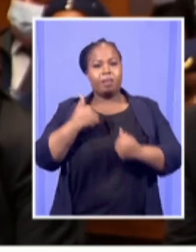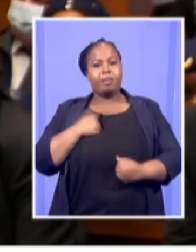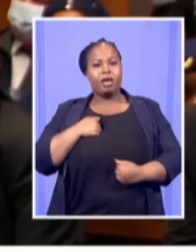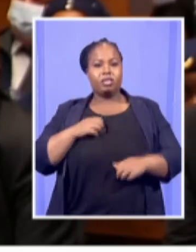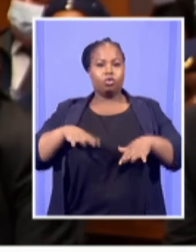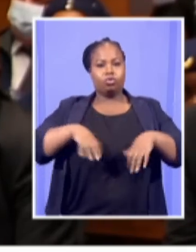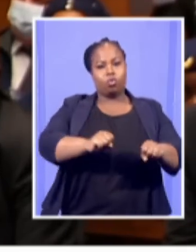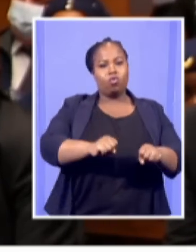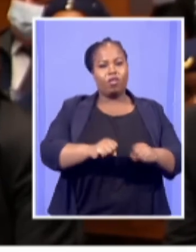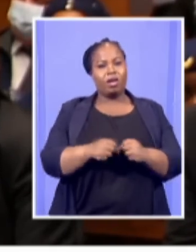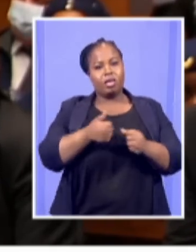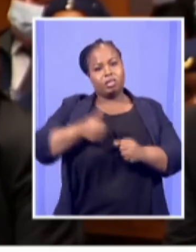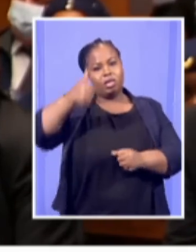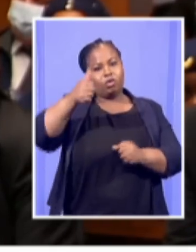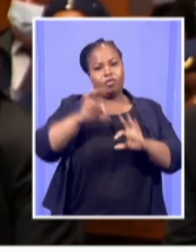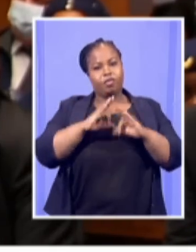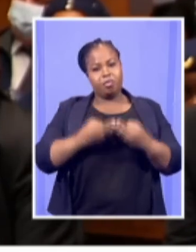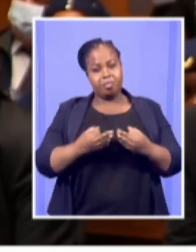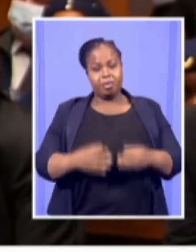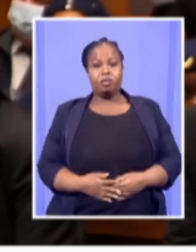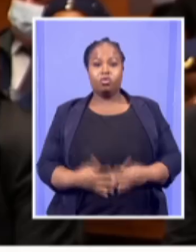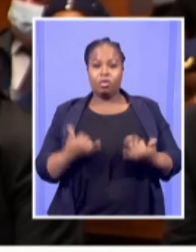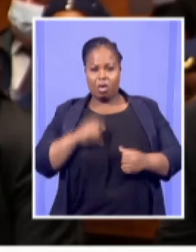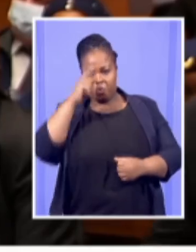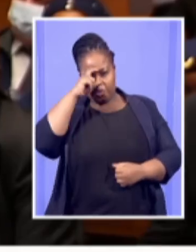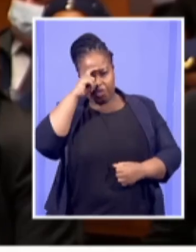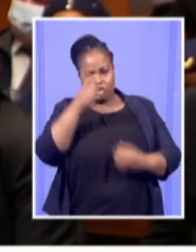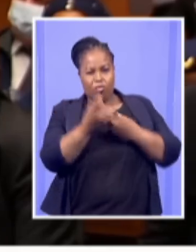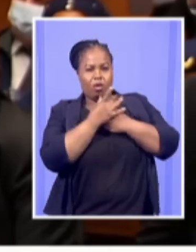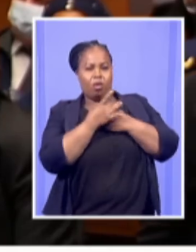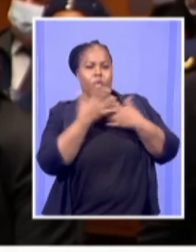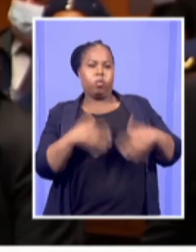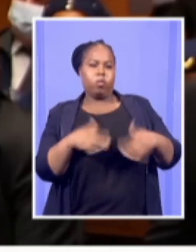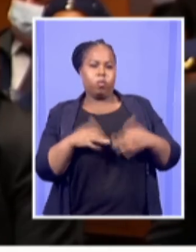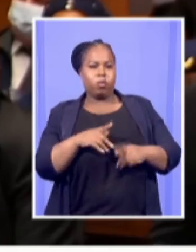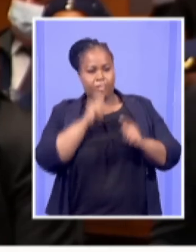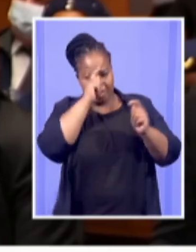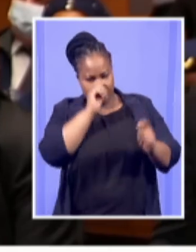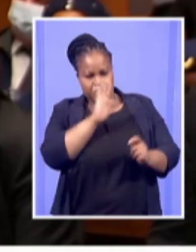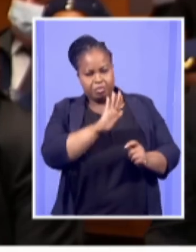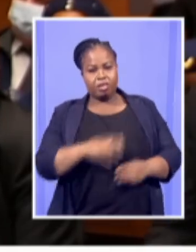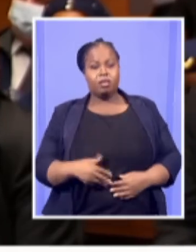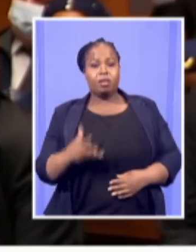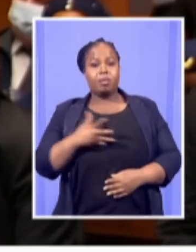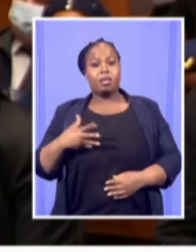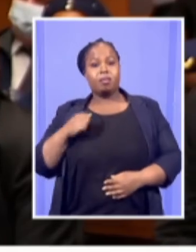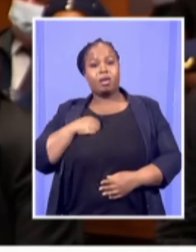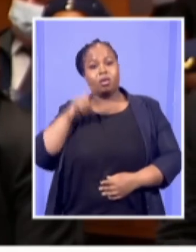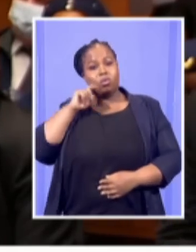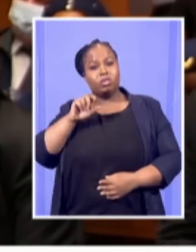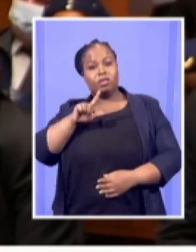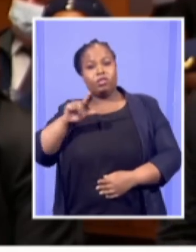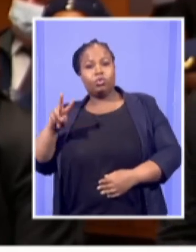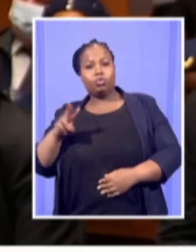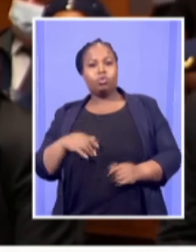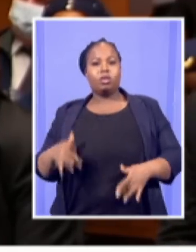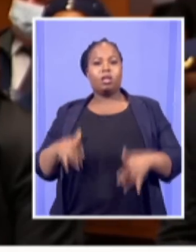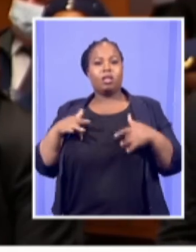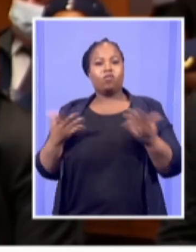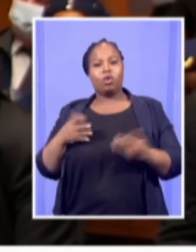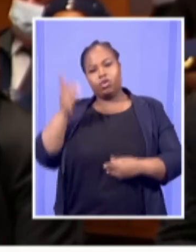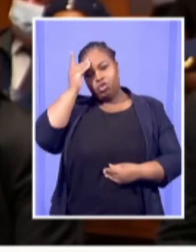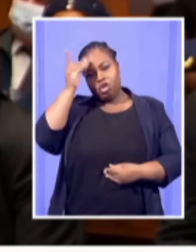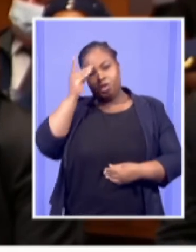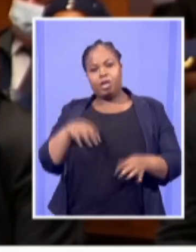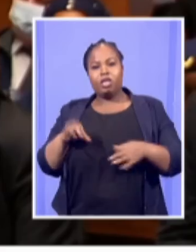the head of the family. In this regard, his wisdom has always been referred to. My mother is 72 years old and resides in Chatsworth, Durban,